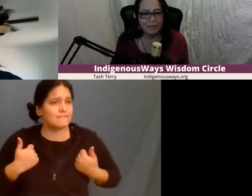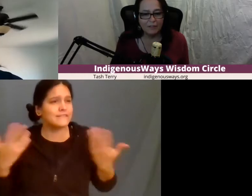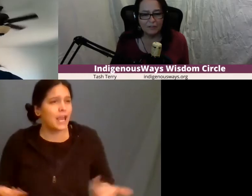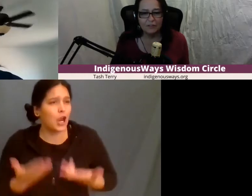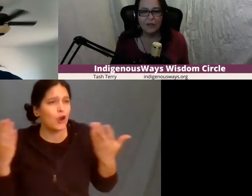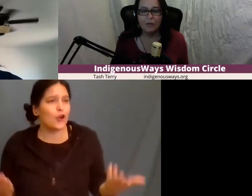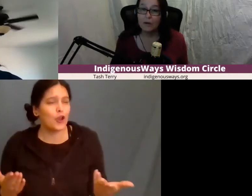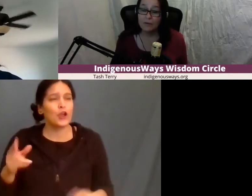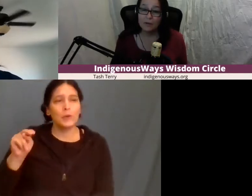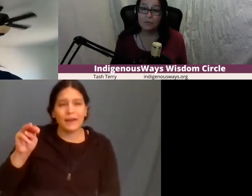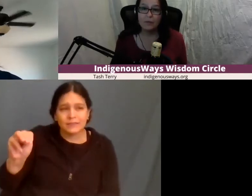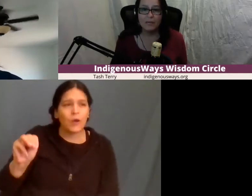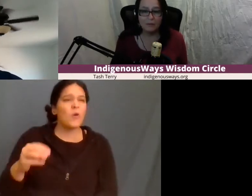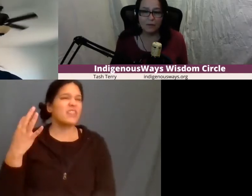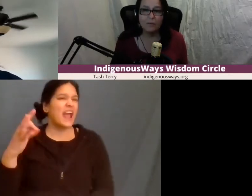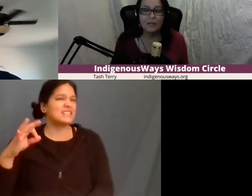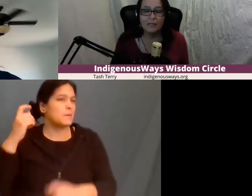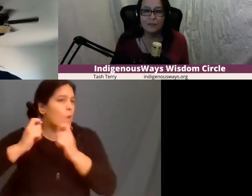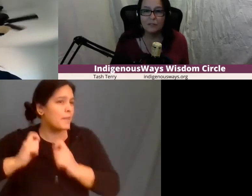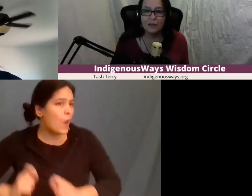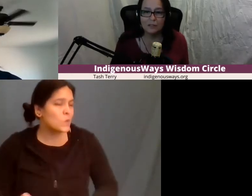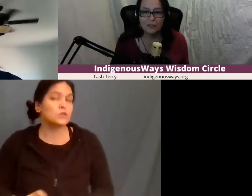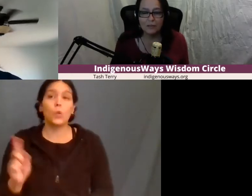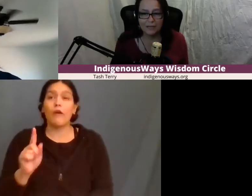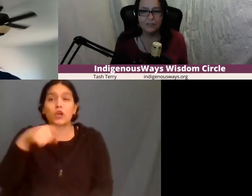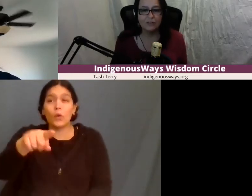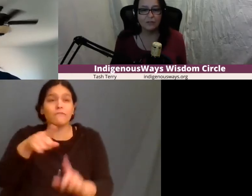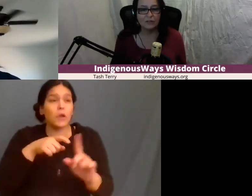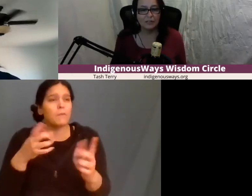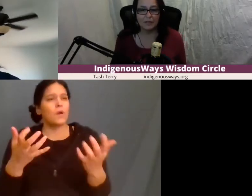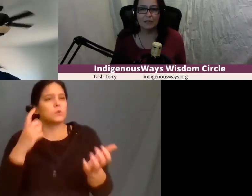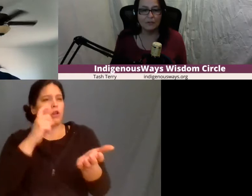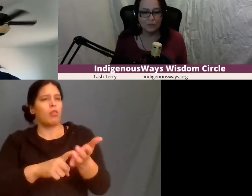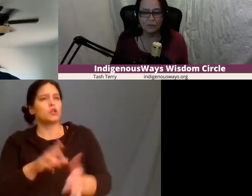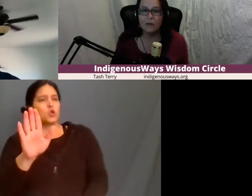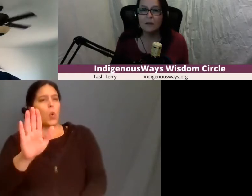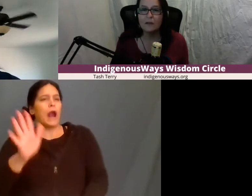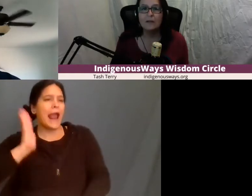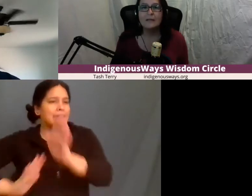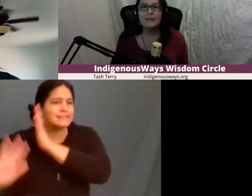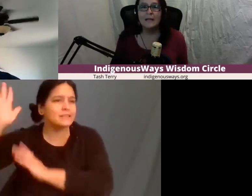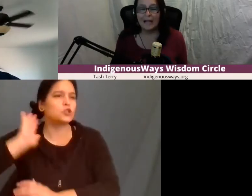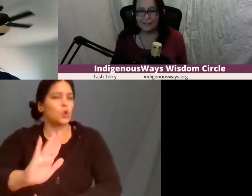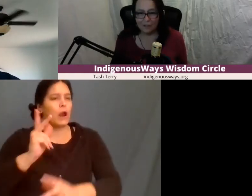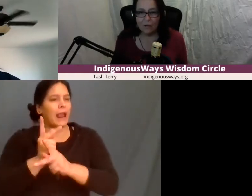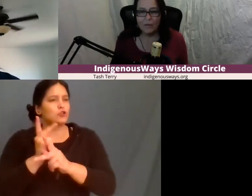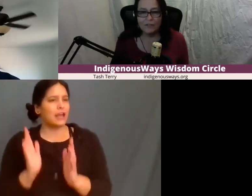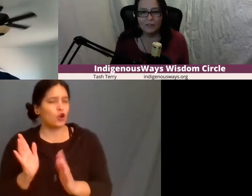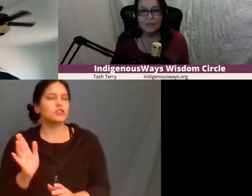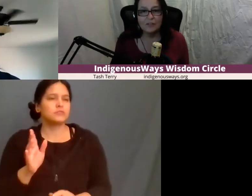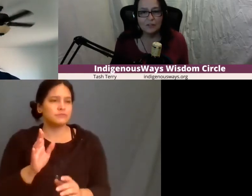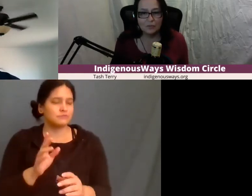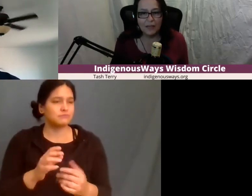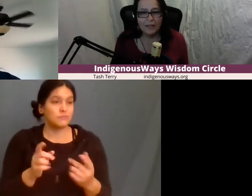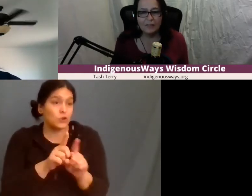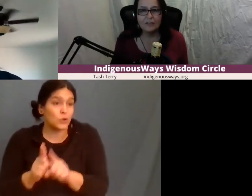around us. Wherever you're beaming in from, we'd like to acknowledge your ancestors and caretakers as well. As always,